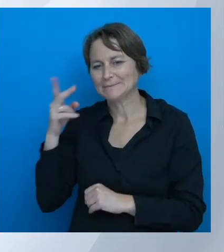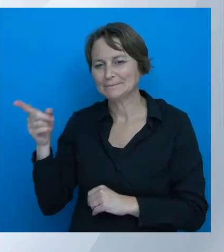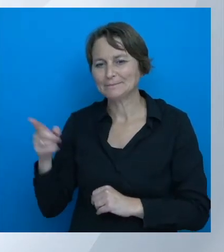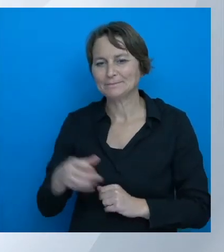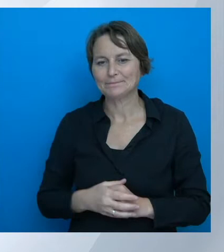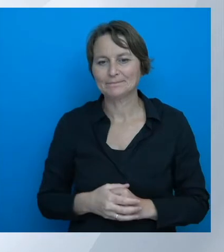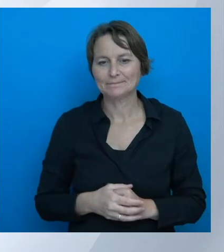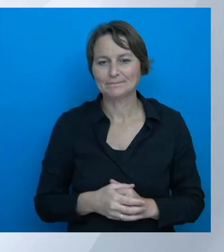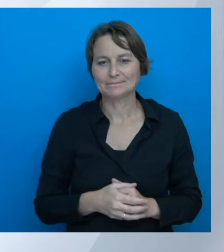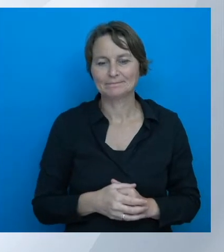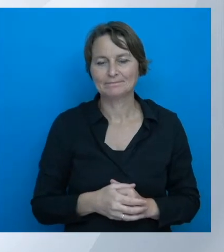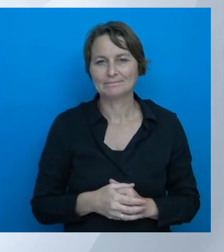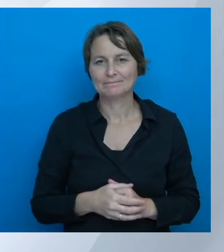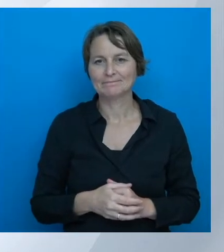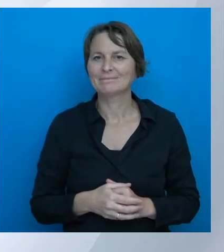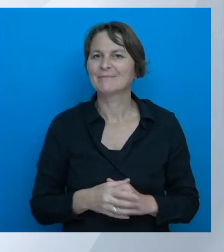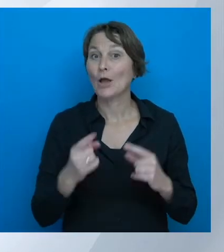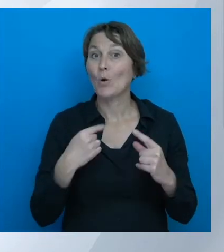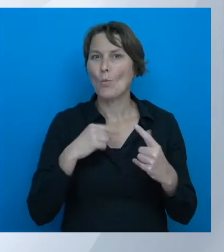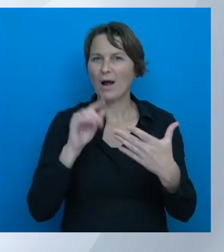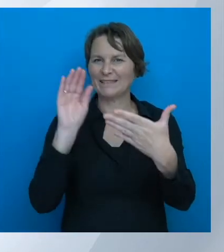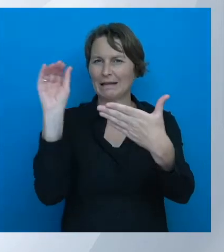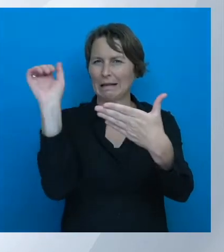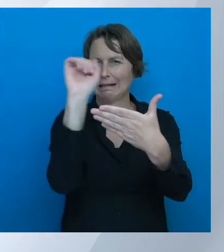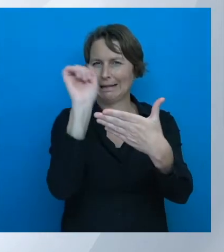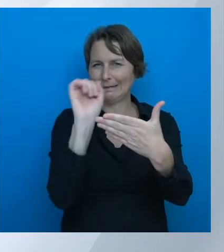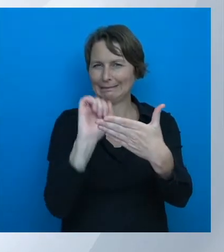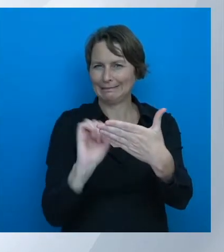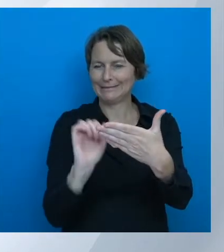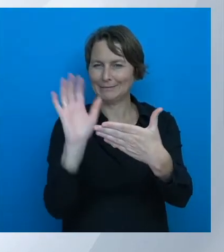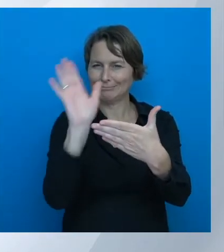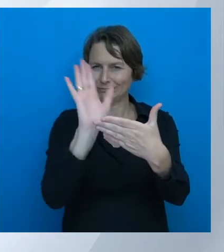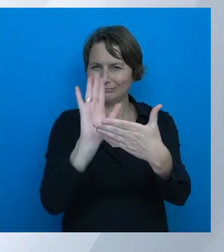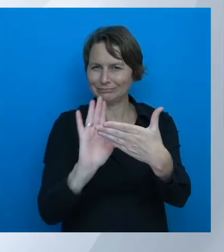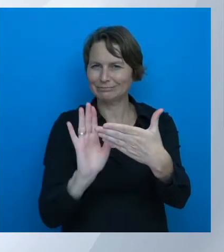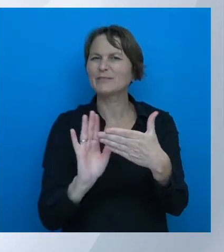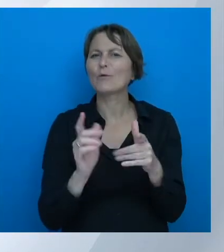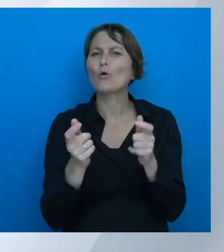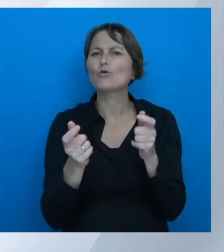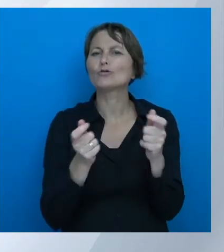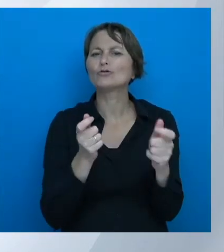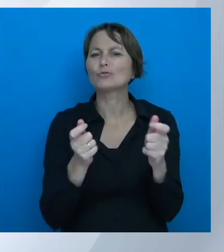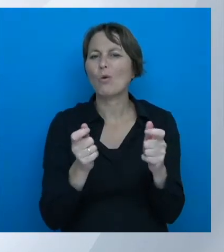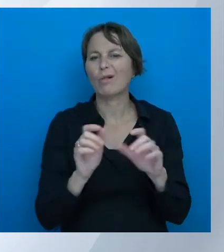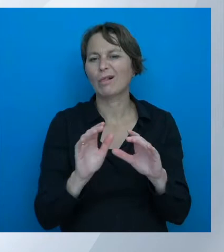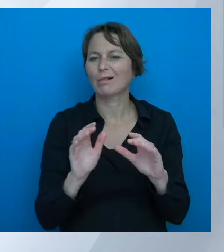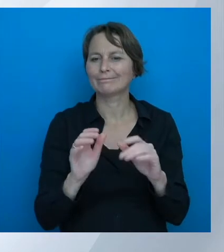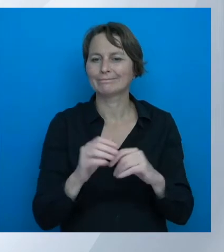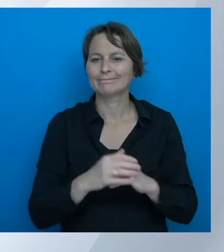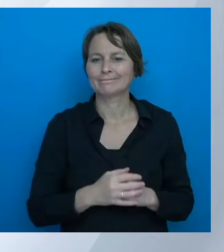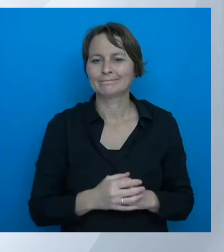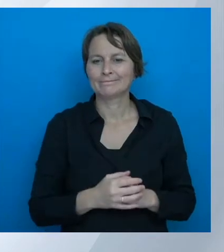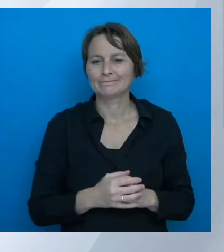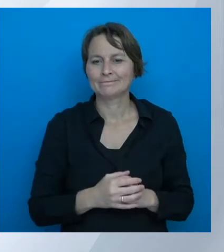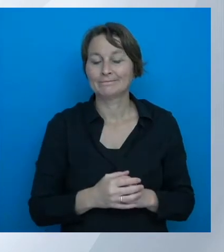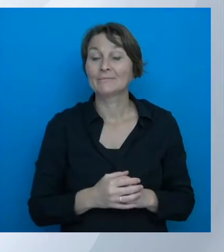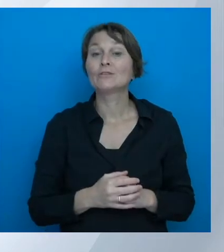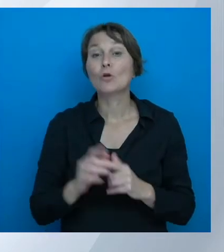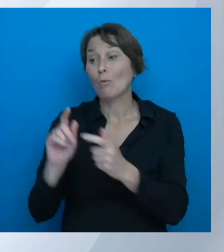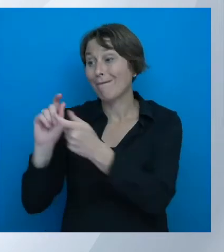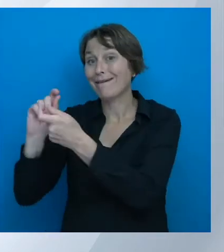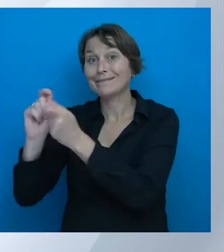do some cleanup inside of our controller. We don't need this adaption anymore, and we don't need